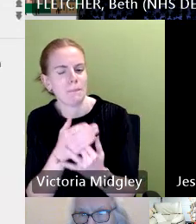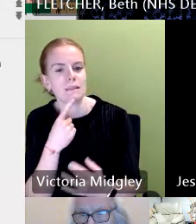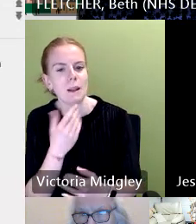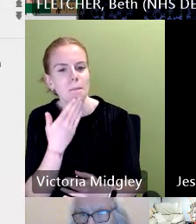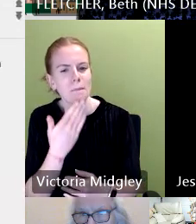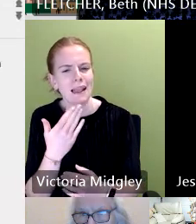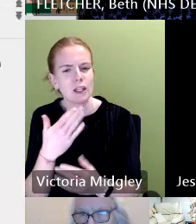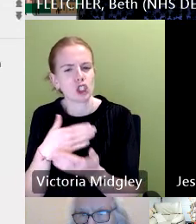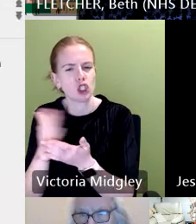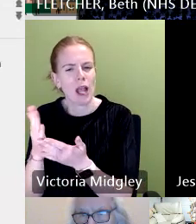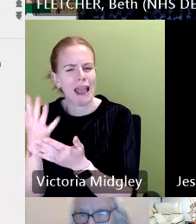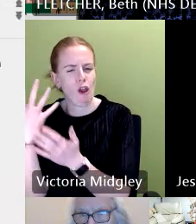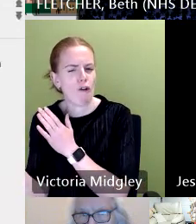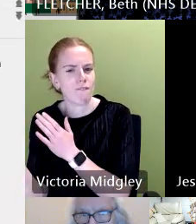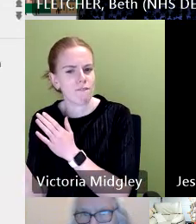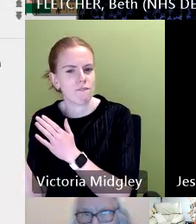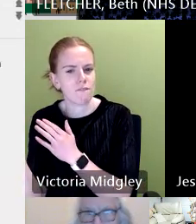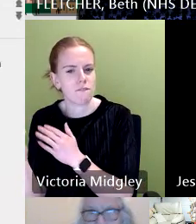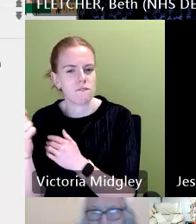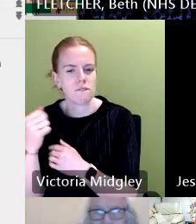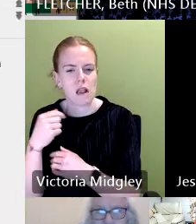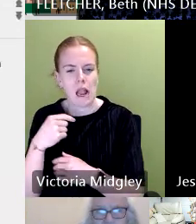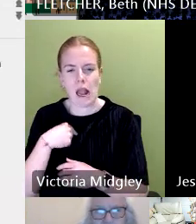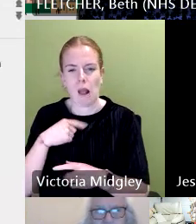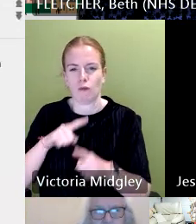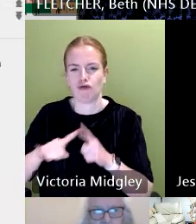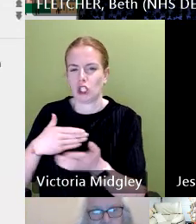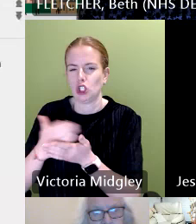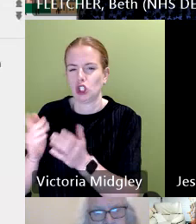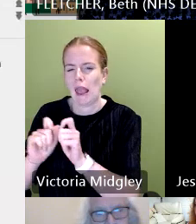Let me see if I can share that question.